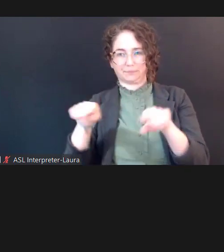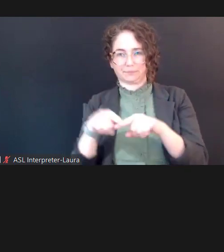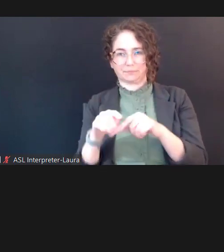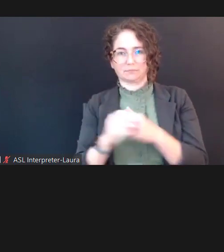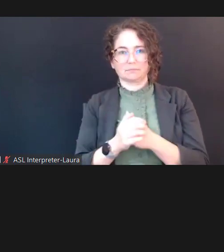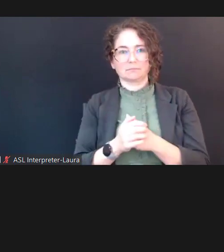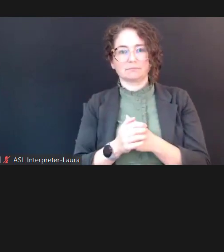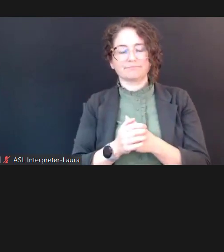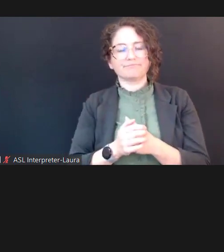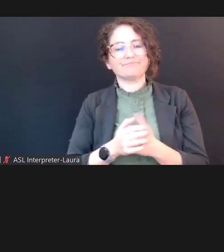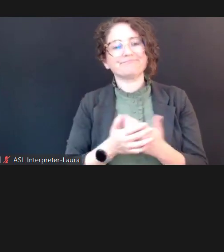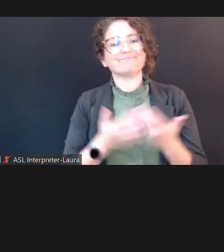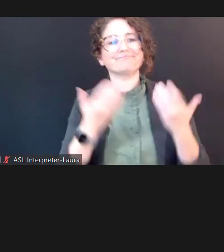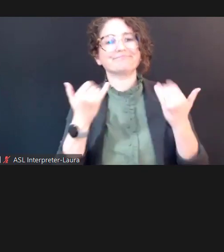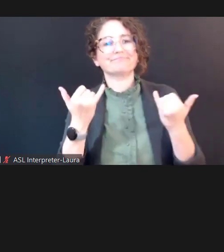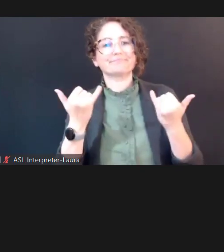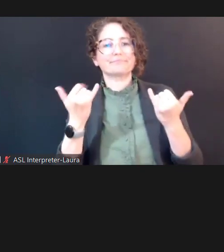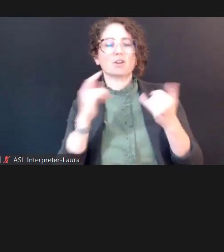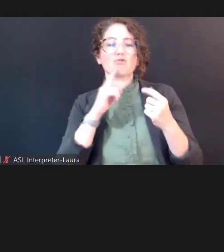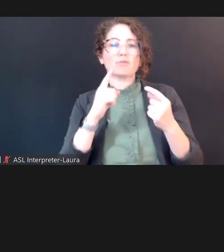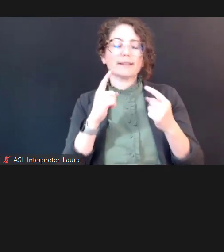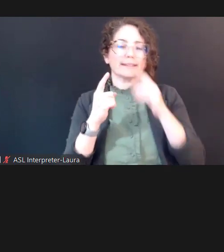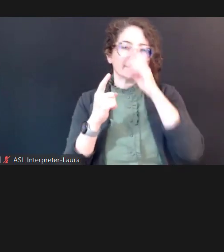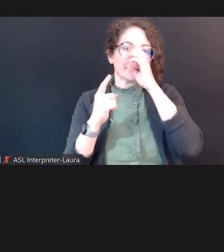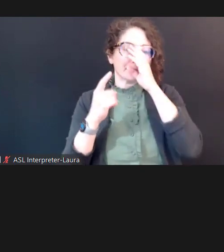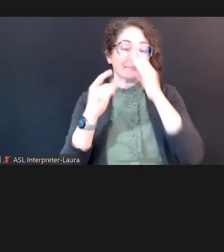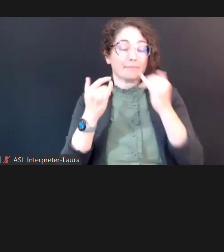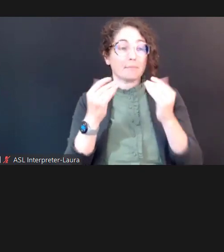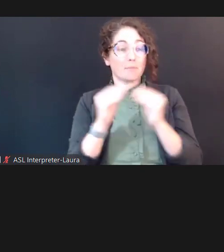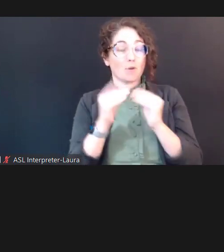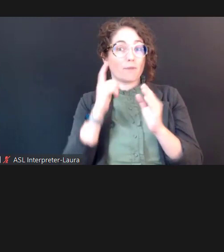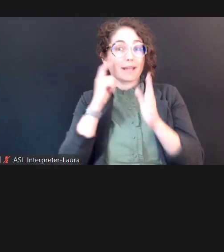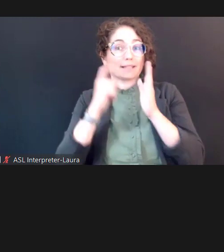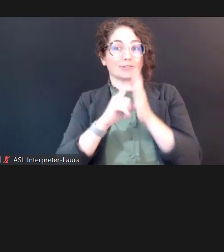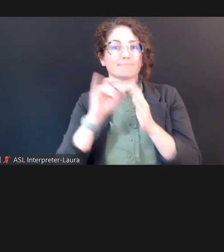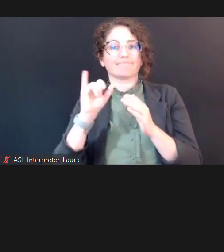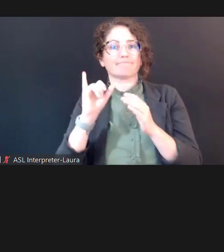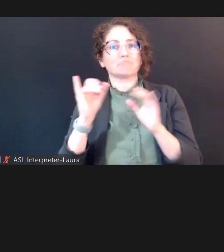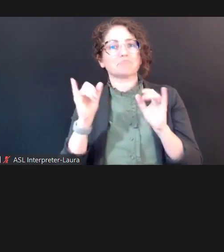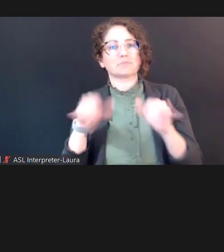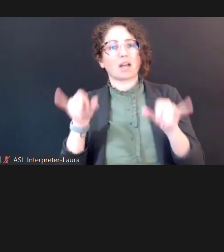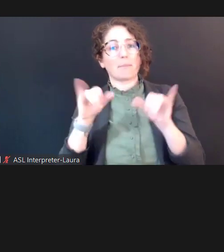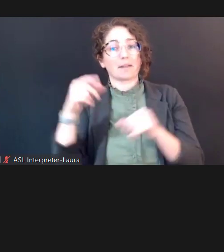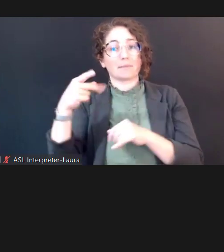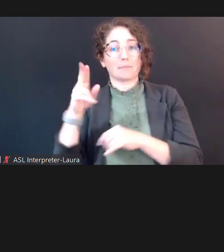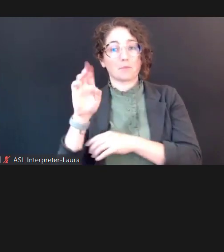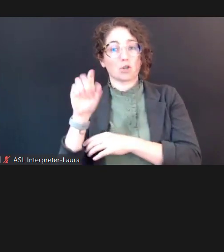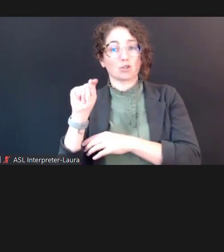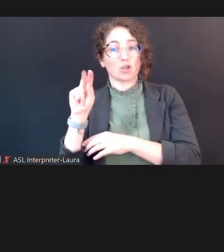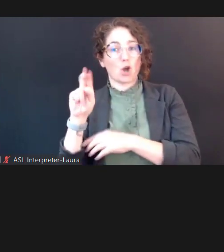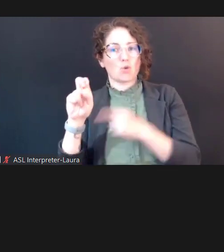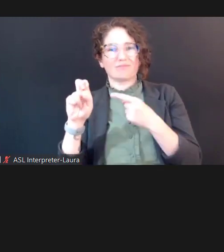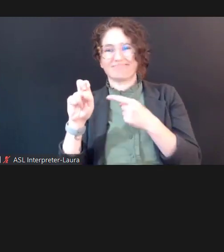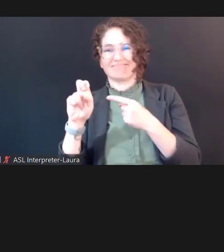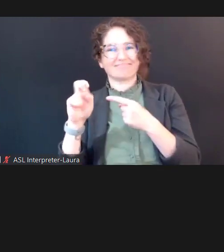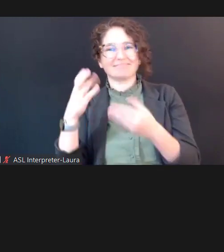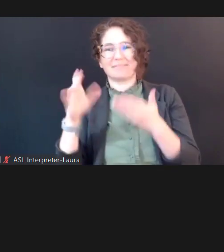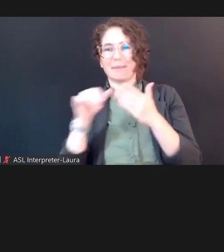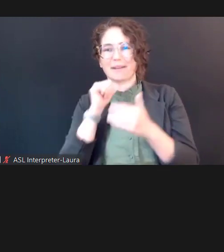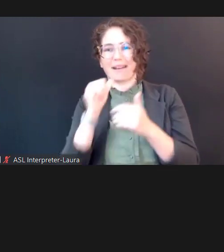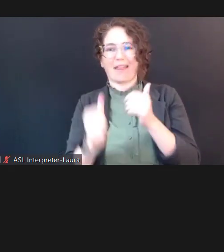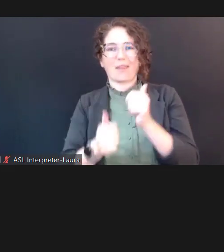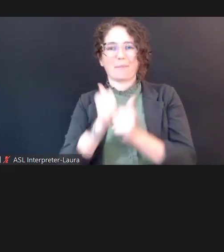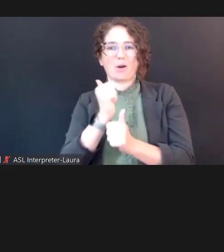growing recognition that for a variety of reasons, as common as the pure tone method has been, it may not always be the most